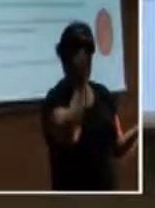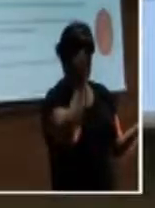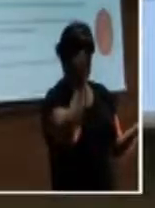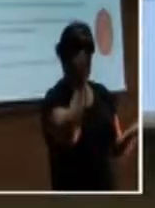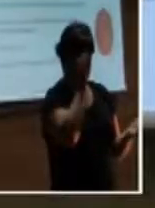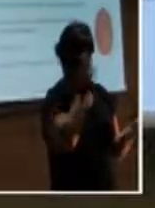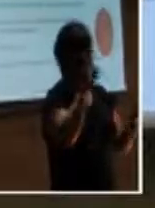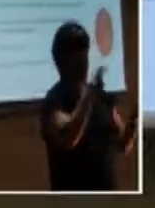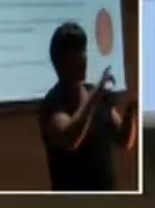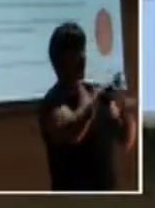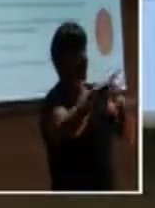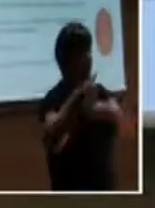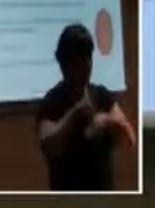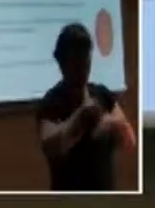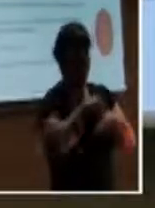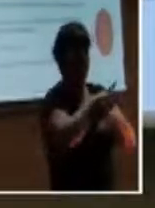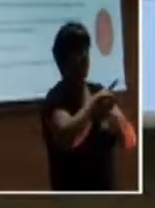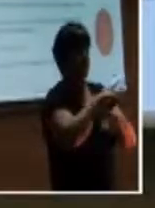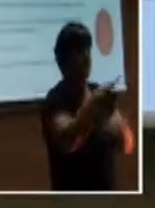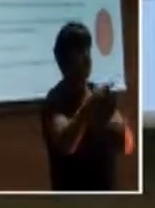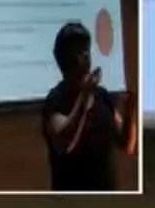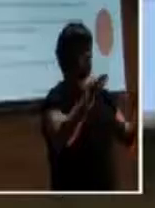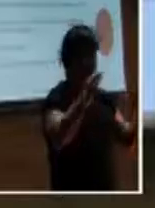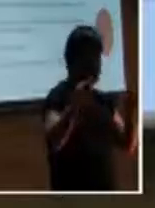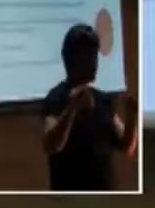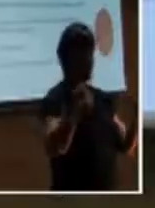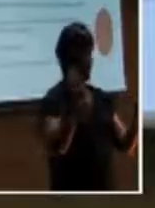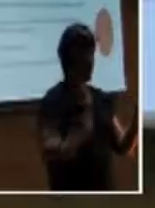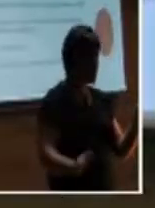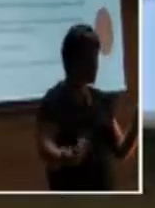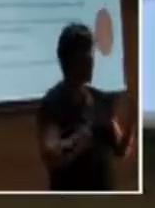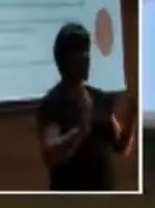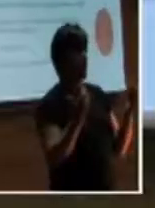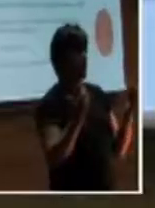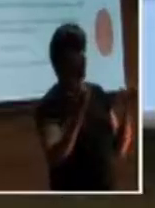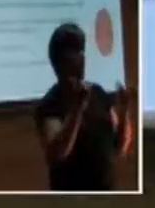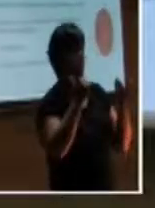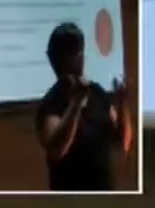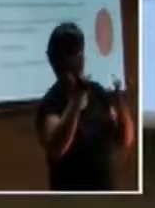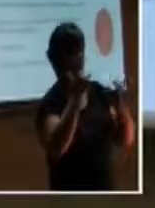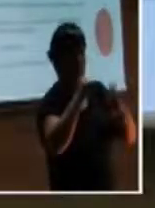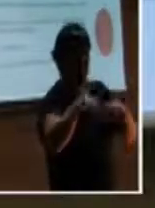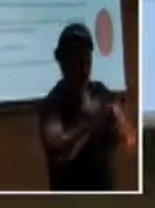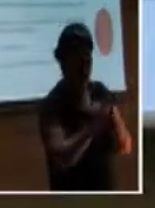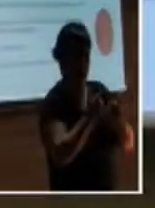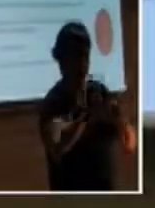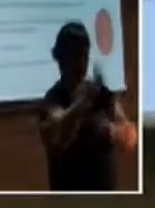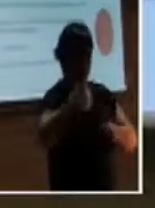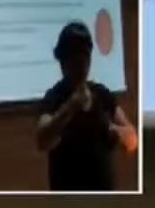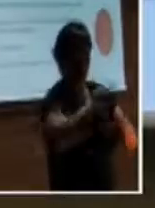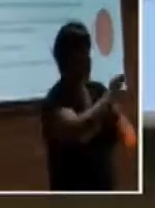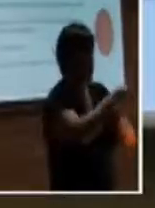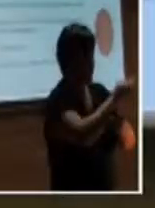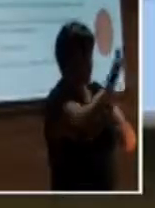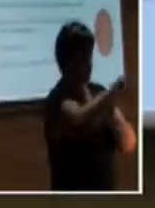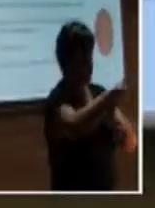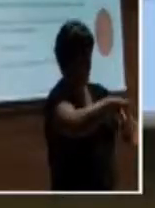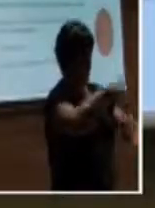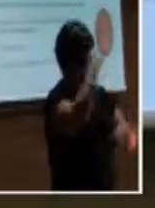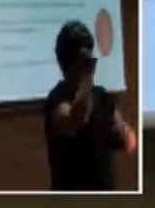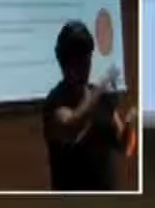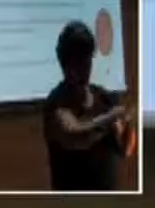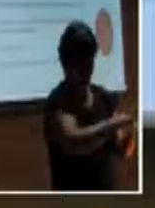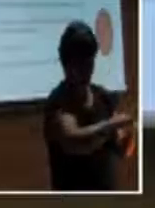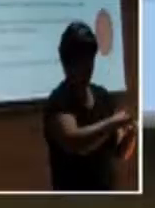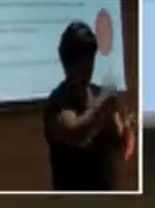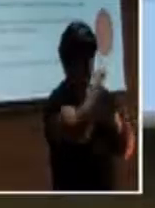dementia care in Sweden, whereas Swedish Care International, my company, makes that knowledge, training and tools available in